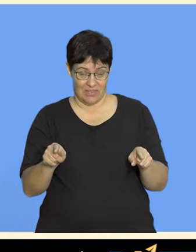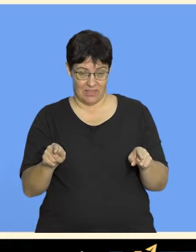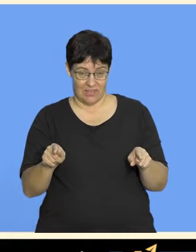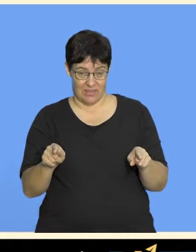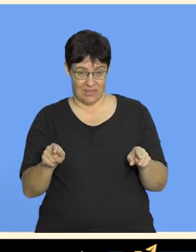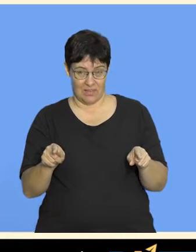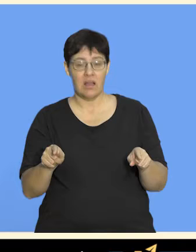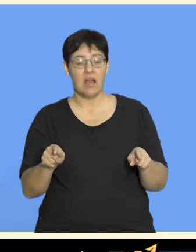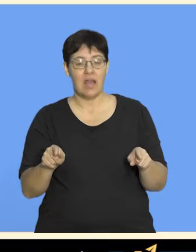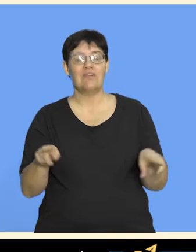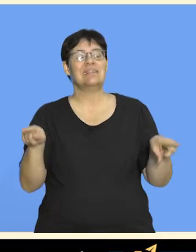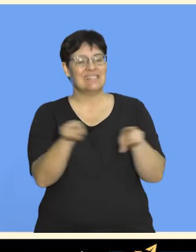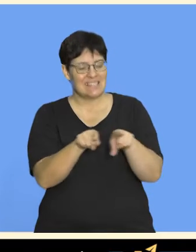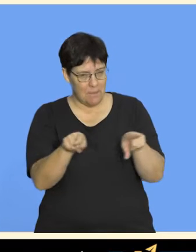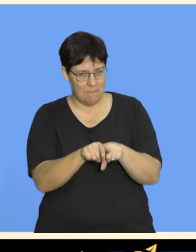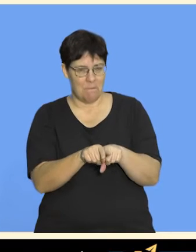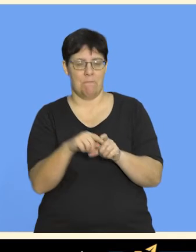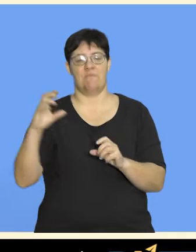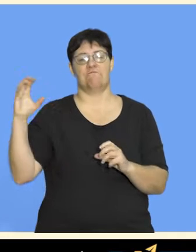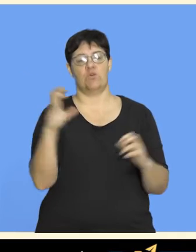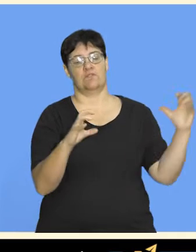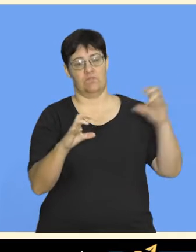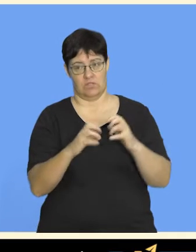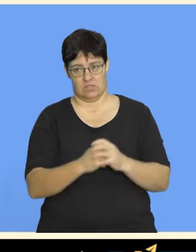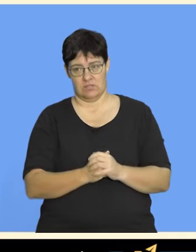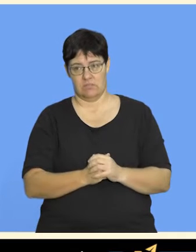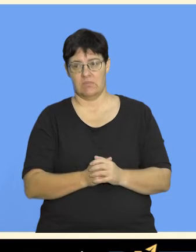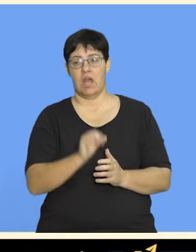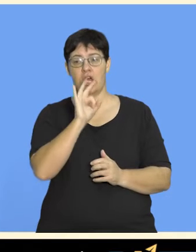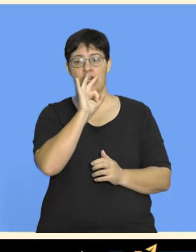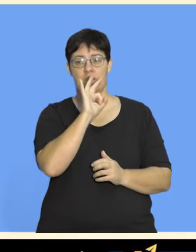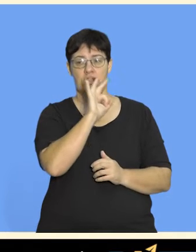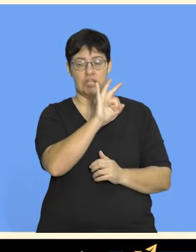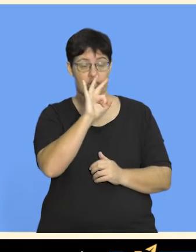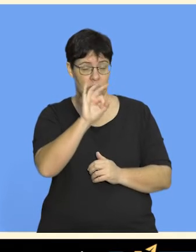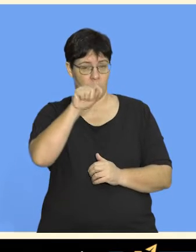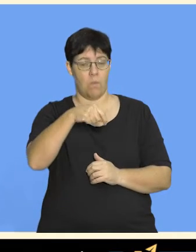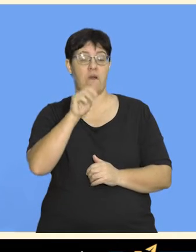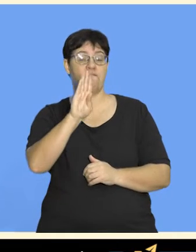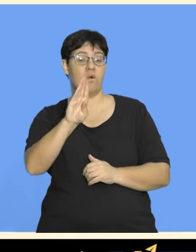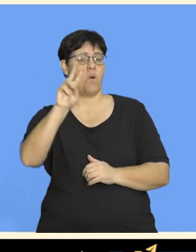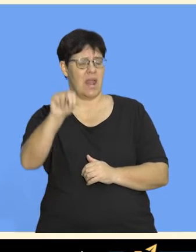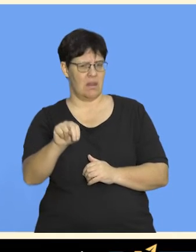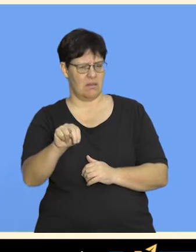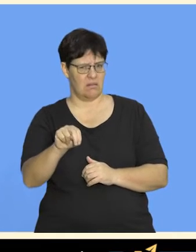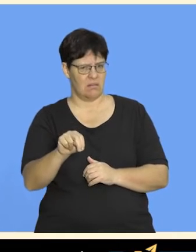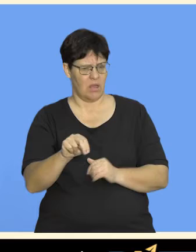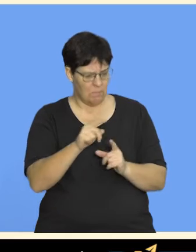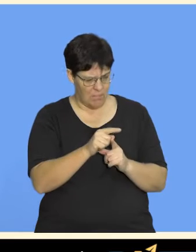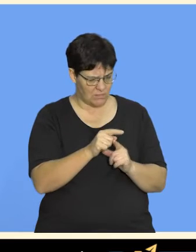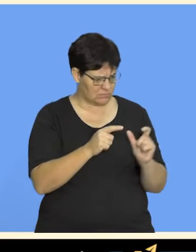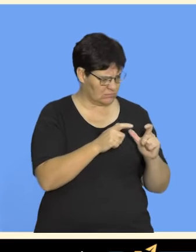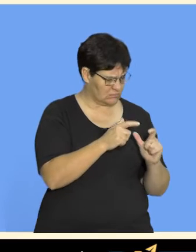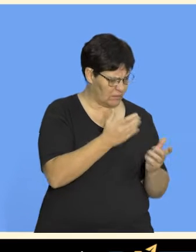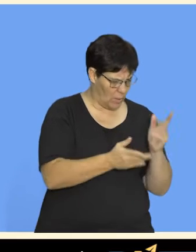masses are experiencing the same force, 33,4 newtons. Why are they experiencing